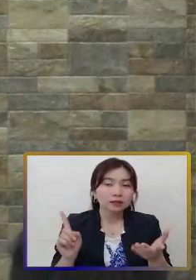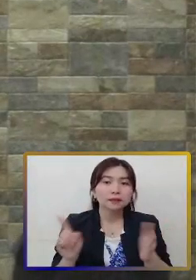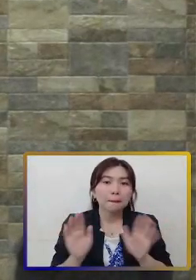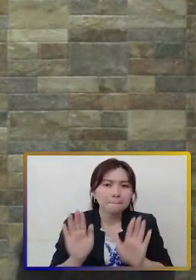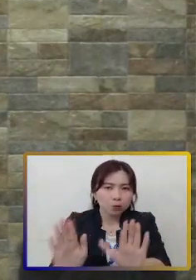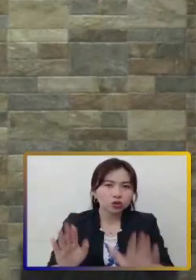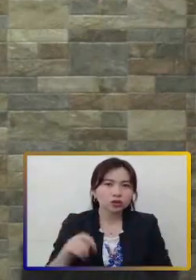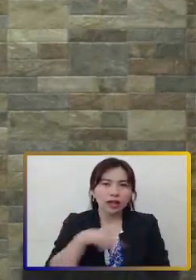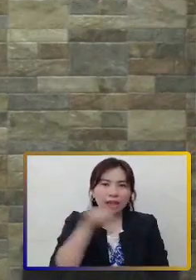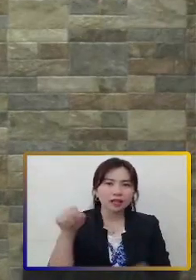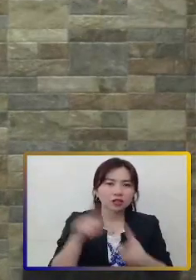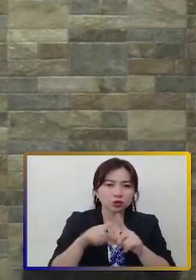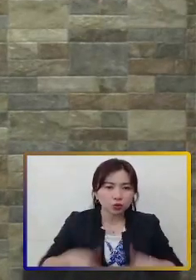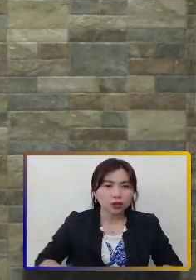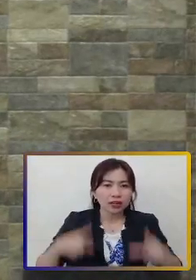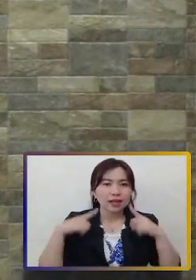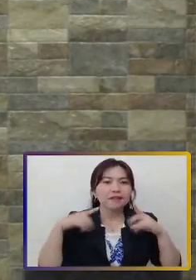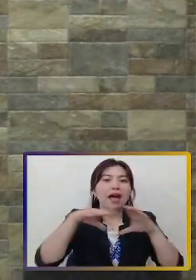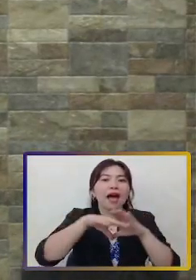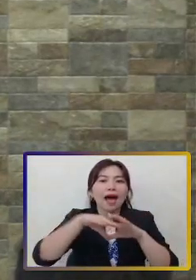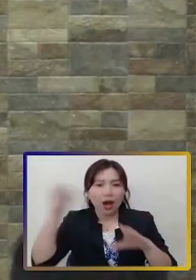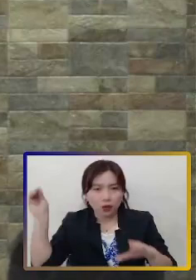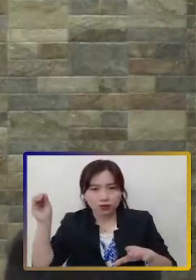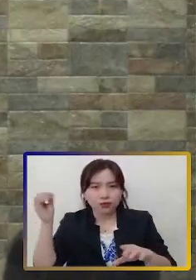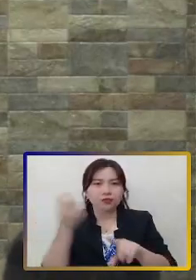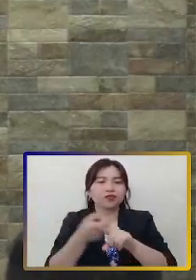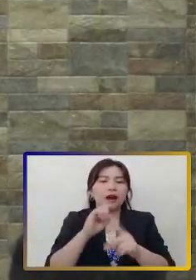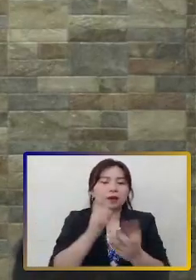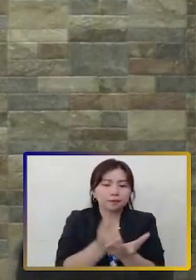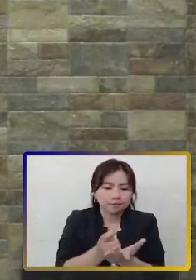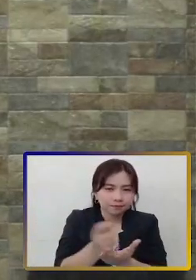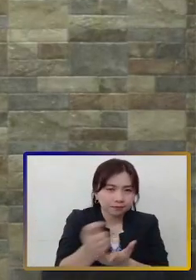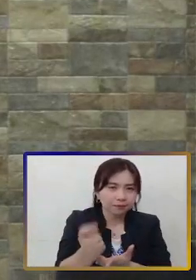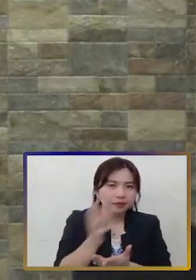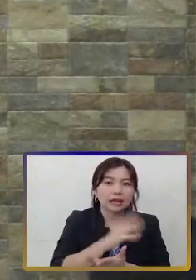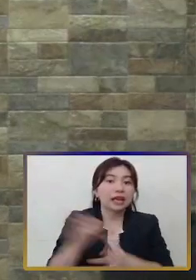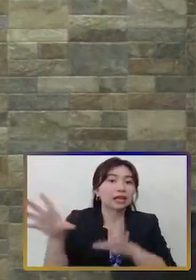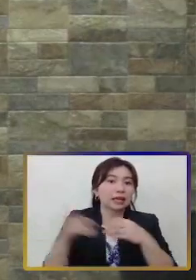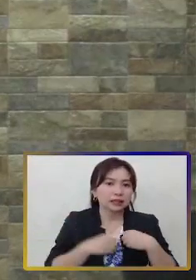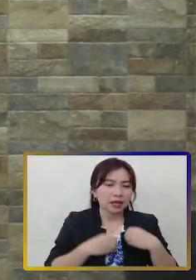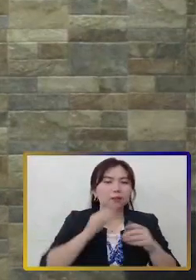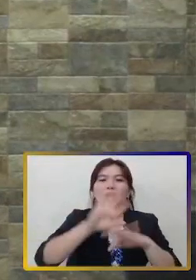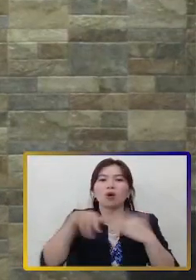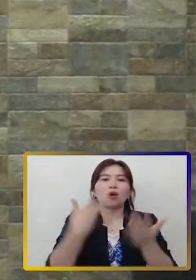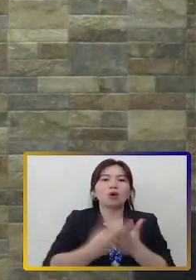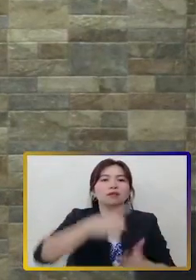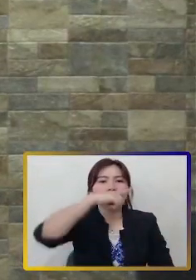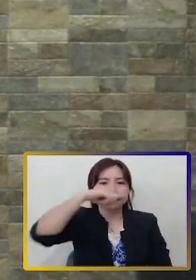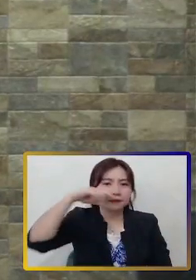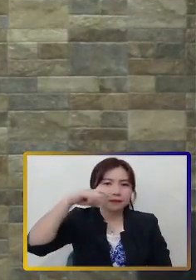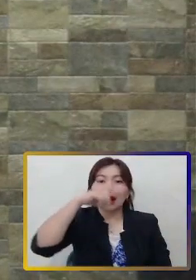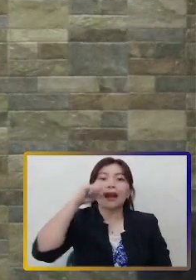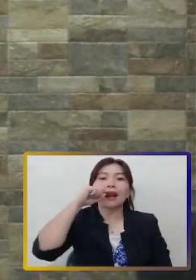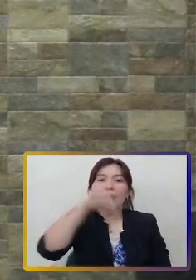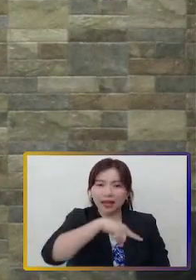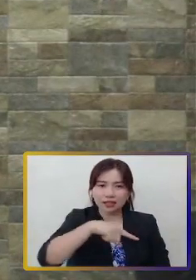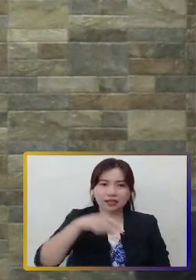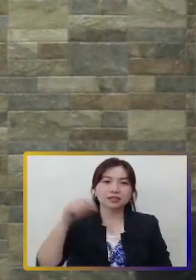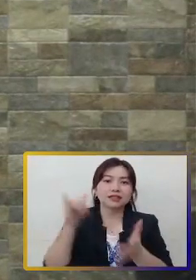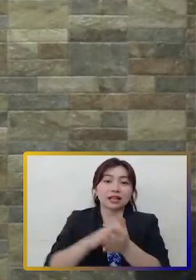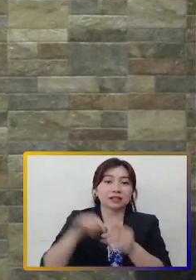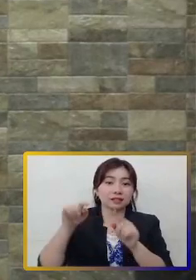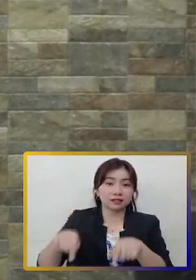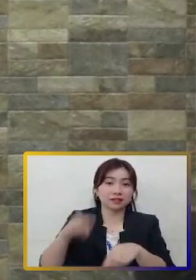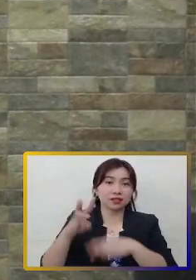to outside the reality and accept the lies produce ng mundong ito kaya nga mga